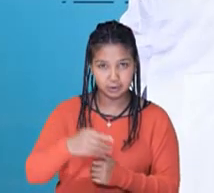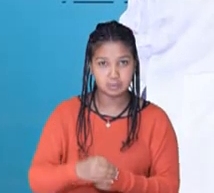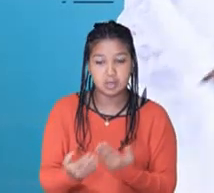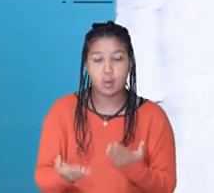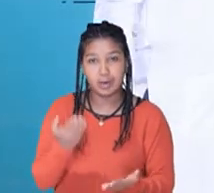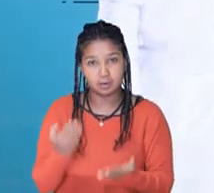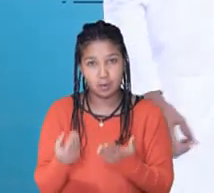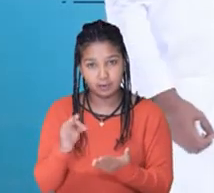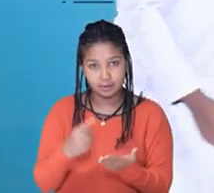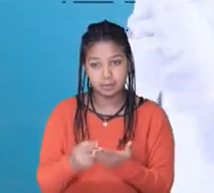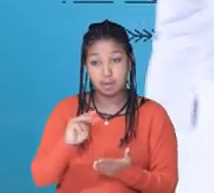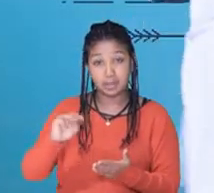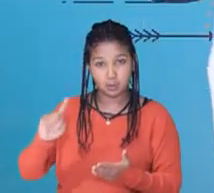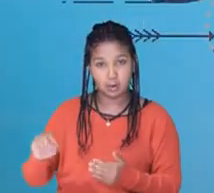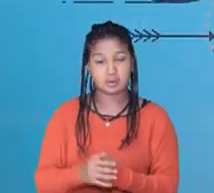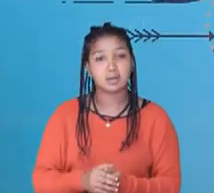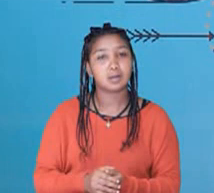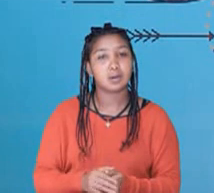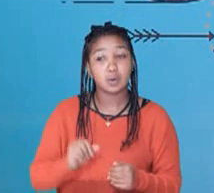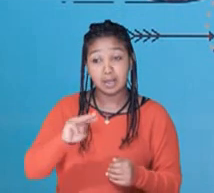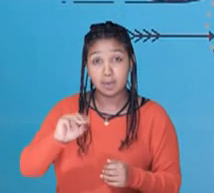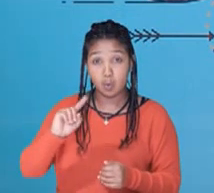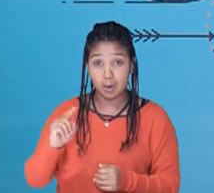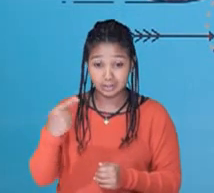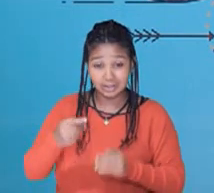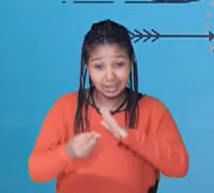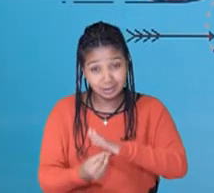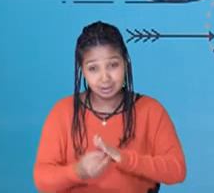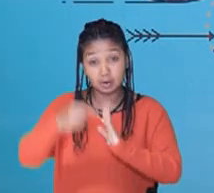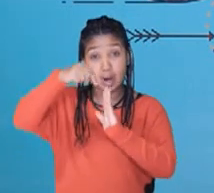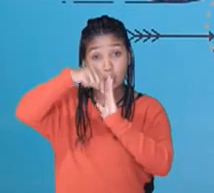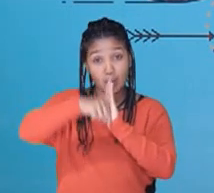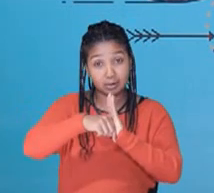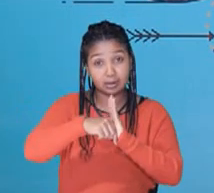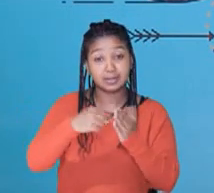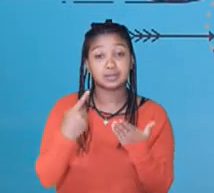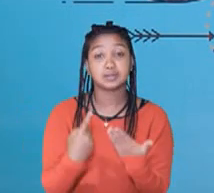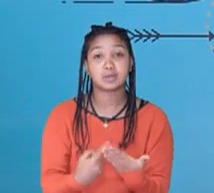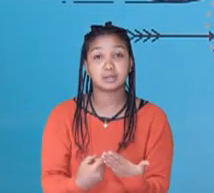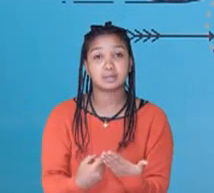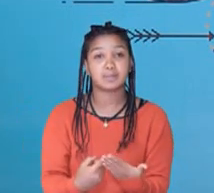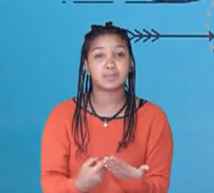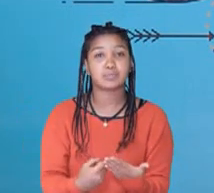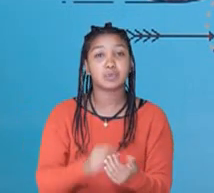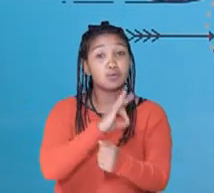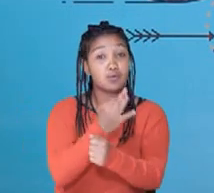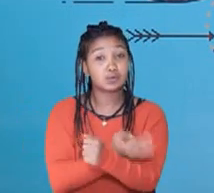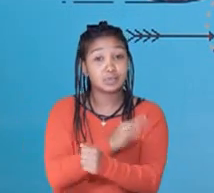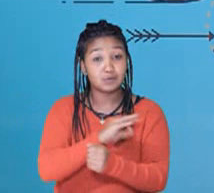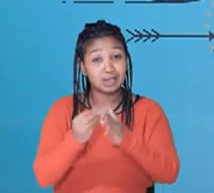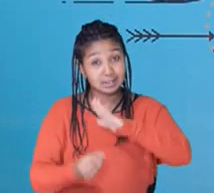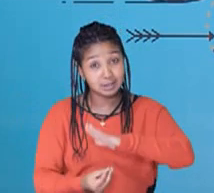the weight of mass 1. When m1g is exerted downward, this force, the